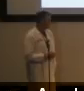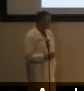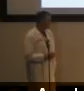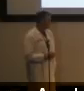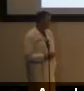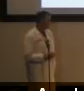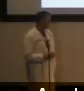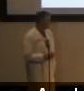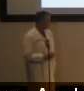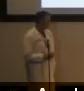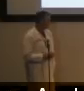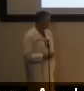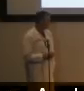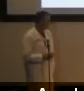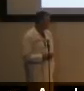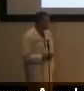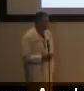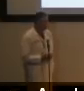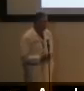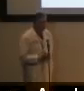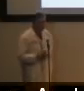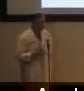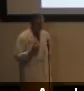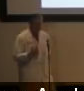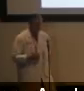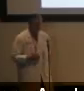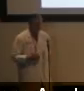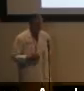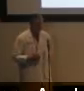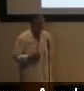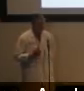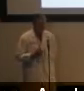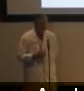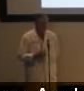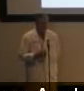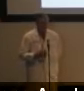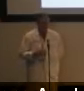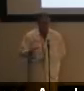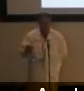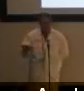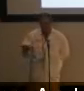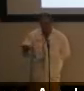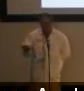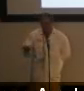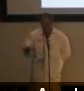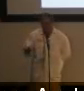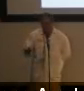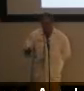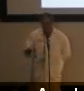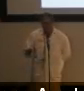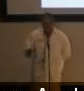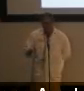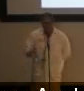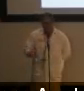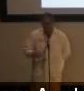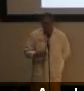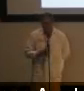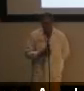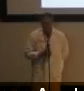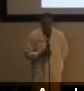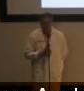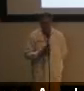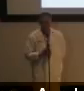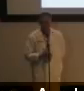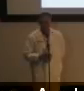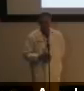in the hospital? What's their average length of stay? So right now, the average length of stay, I'm going to look for some friends in the audience. I'll phone a friend here,